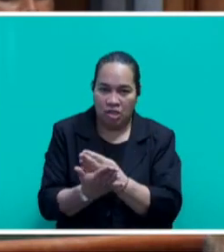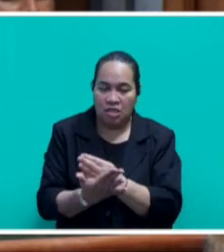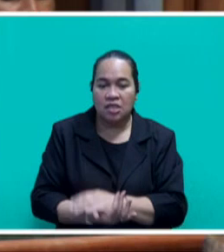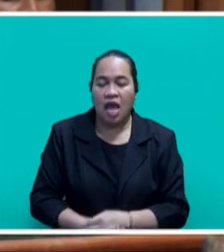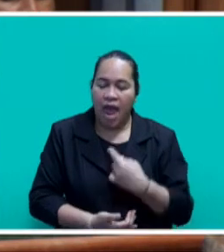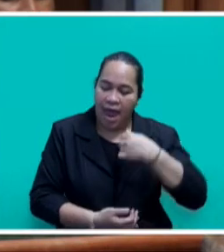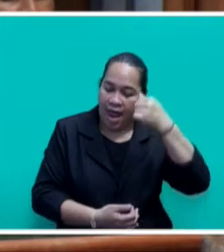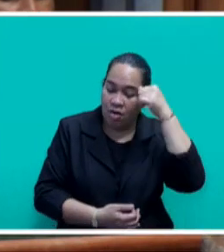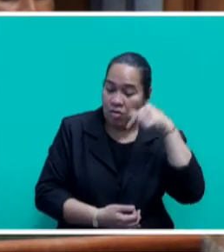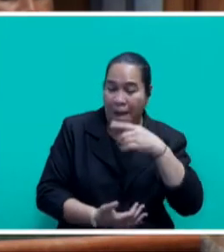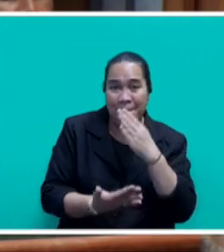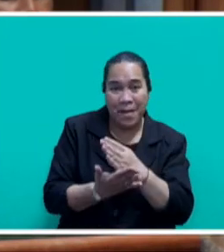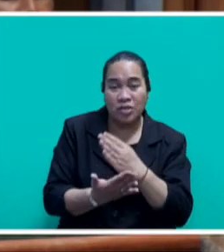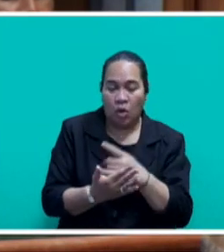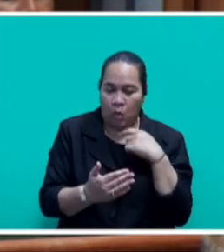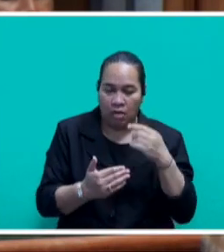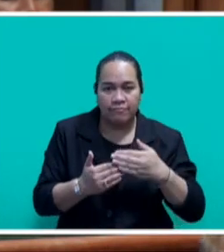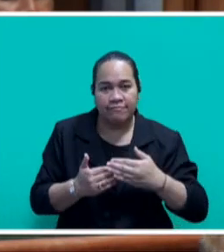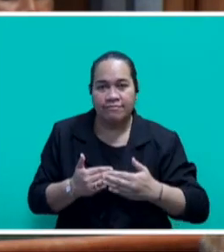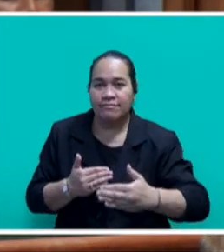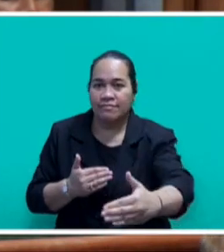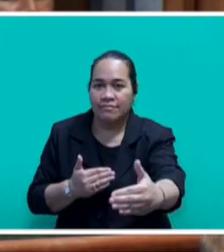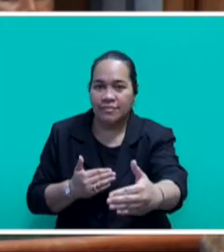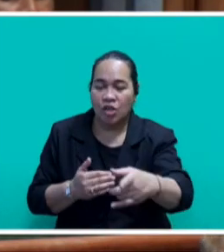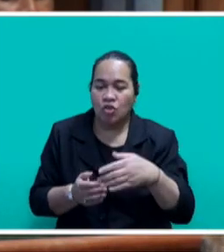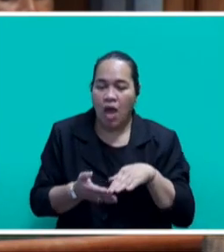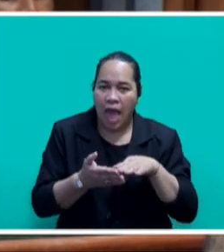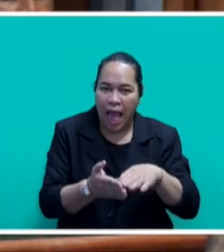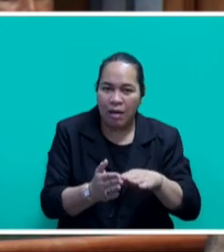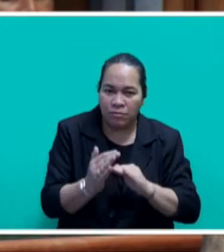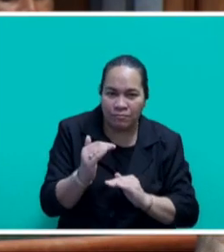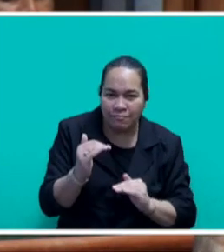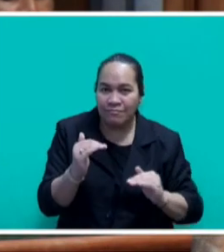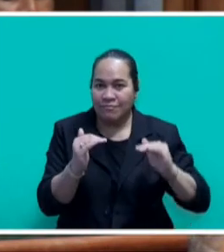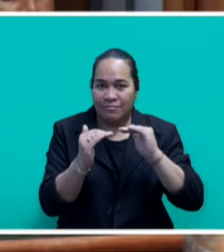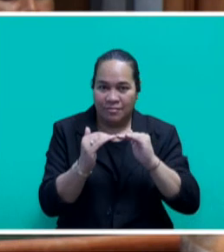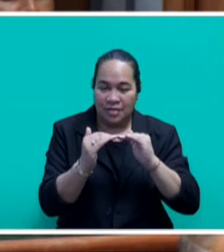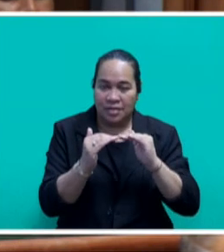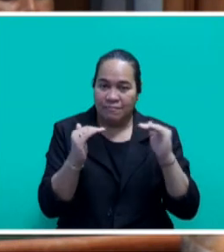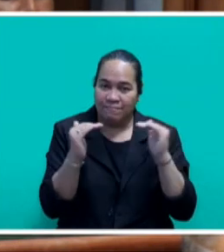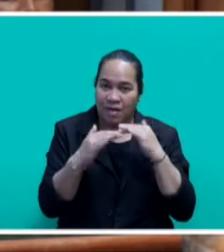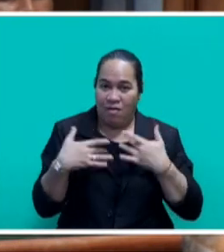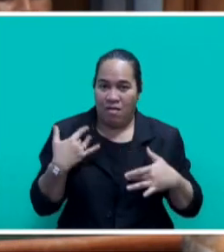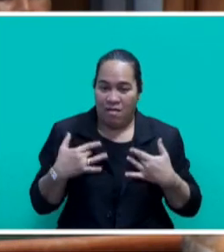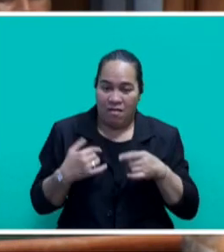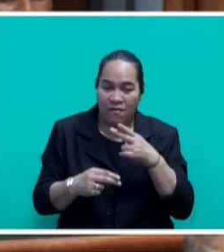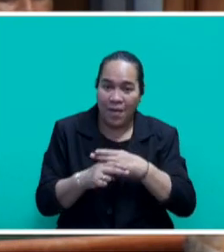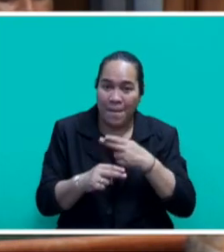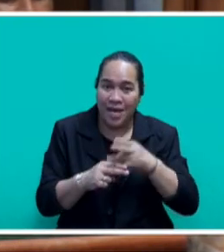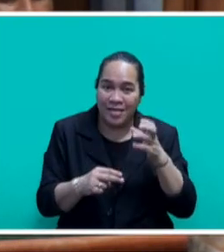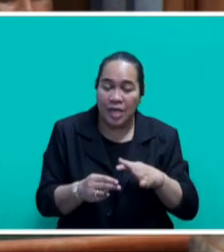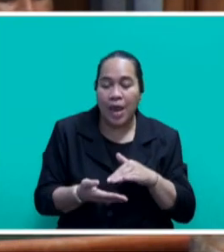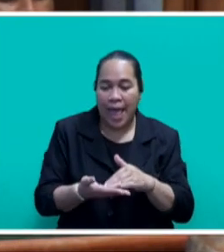this budget will go a long way in elevating the living standards of farmers and enable us to build